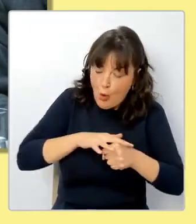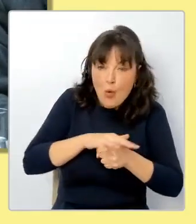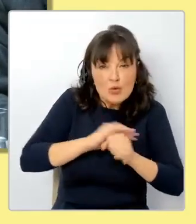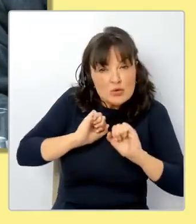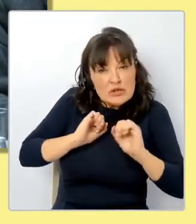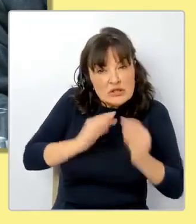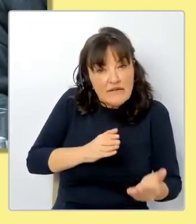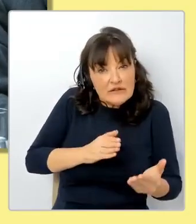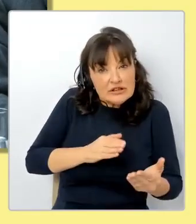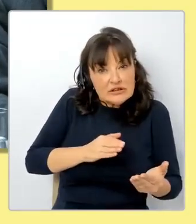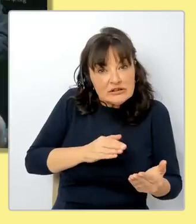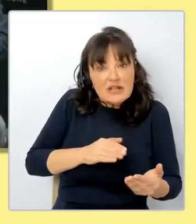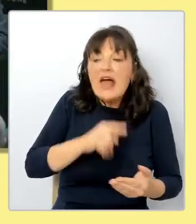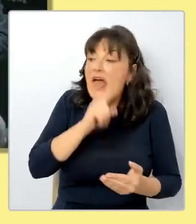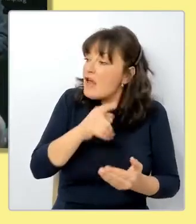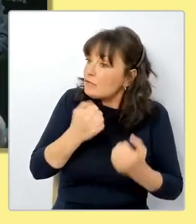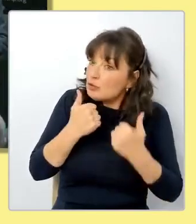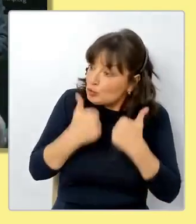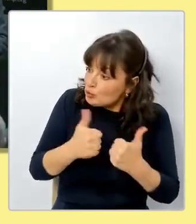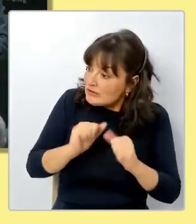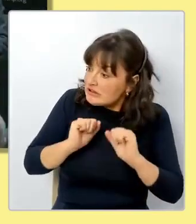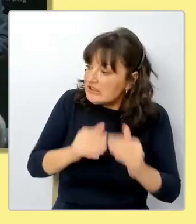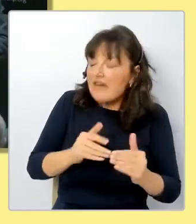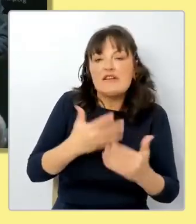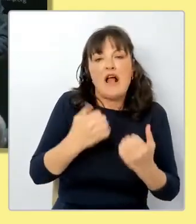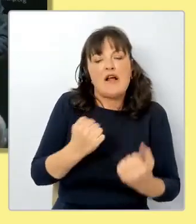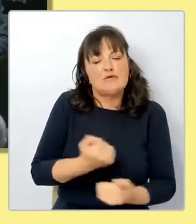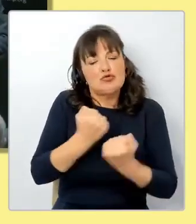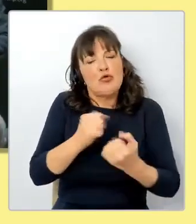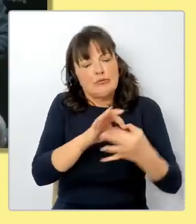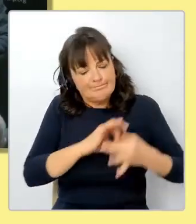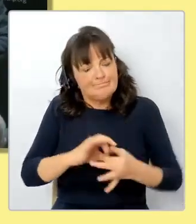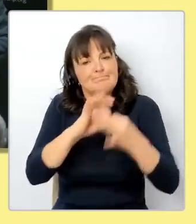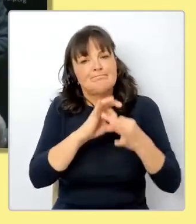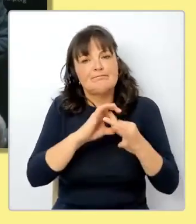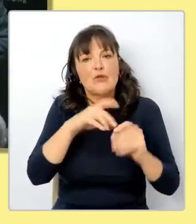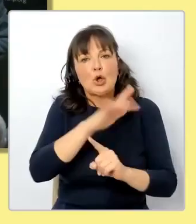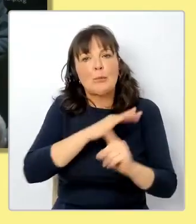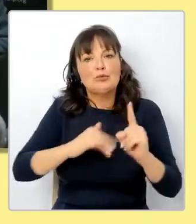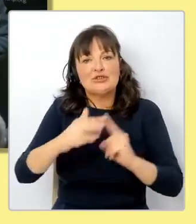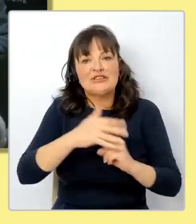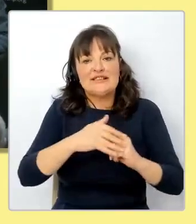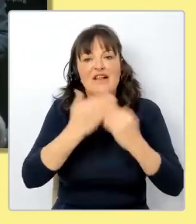get stronger communities. Thank you.